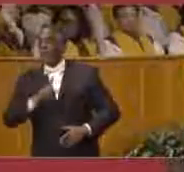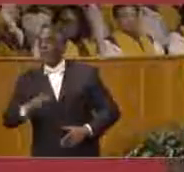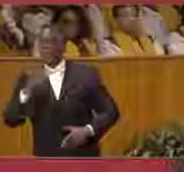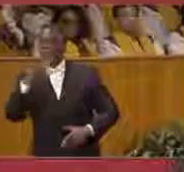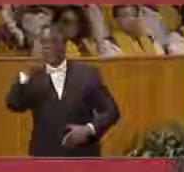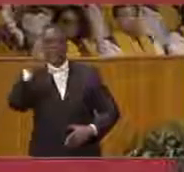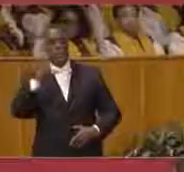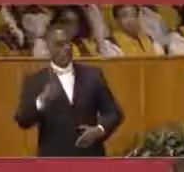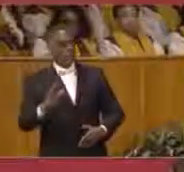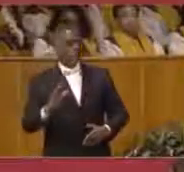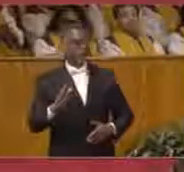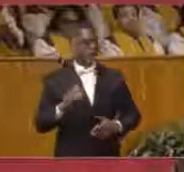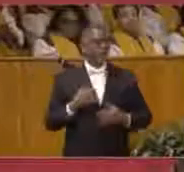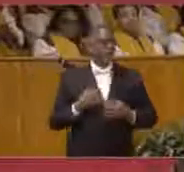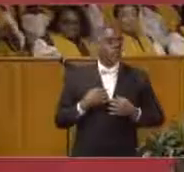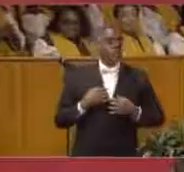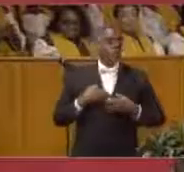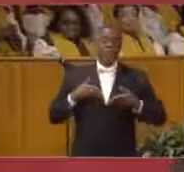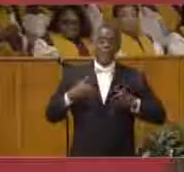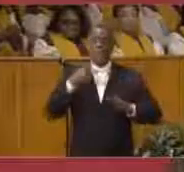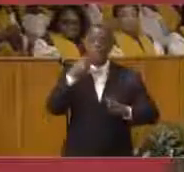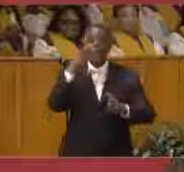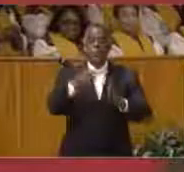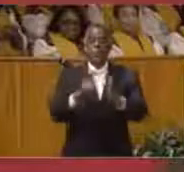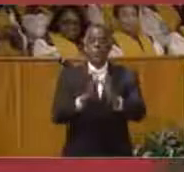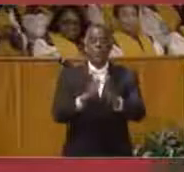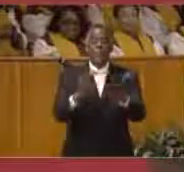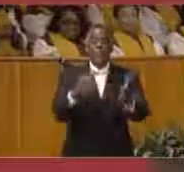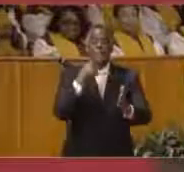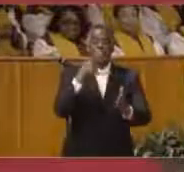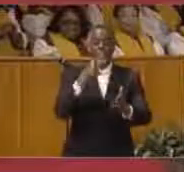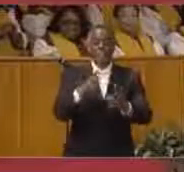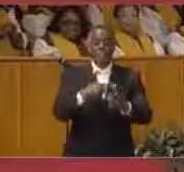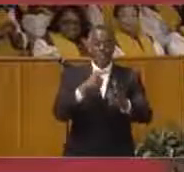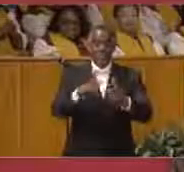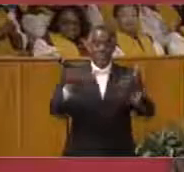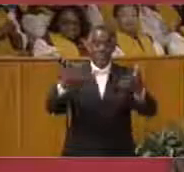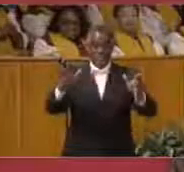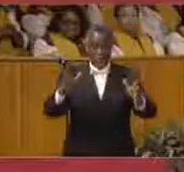All I want to close with. Let me tell you what the Bible says, and we'll close.